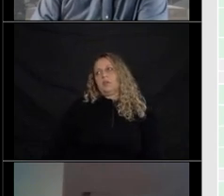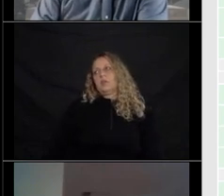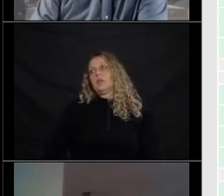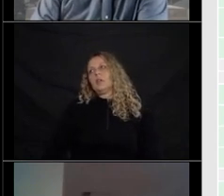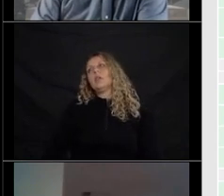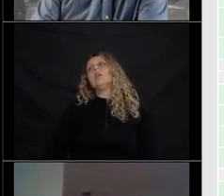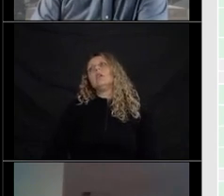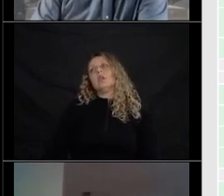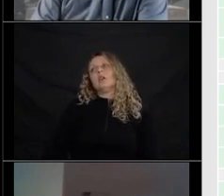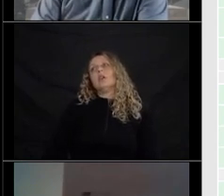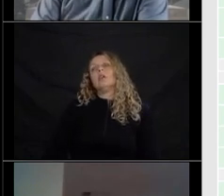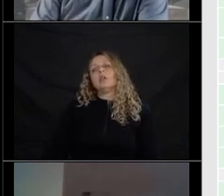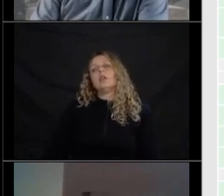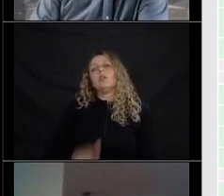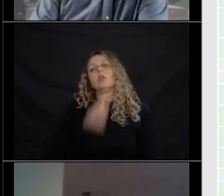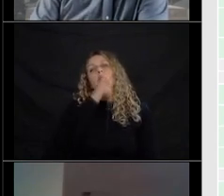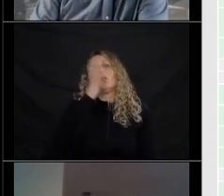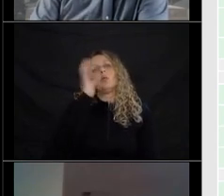Who will be presenting?